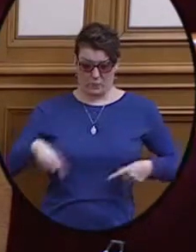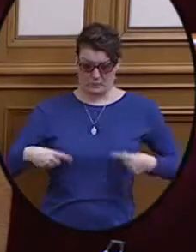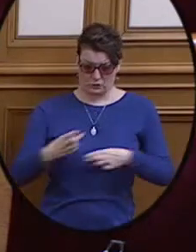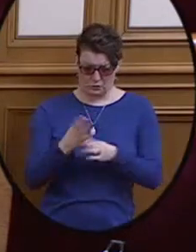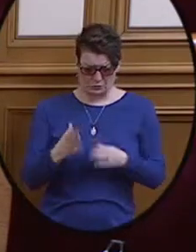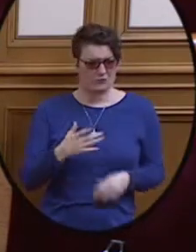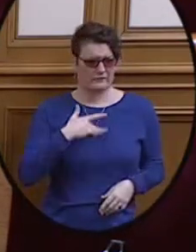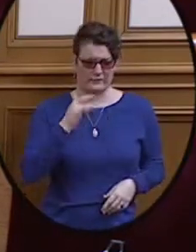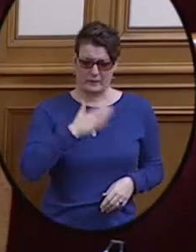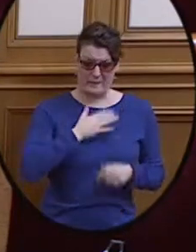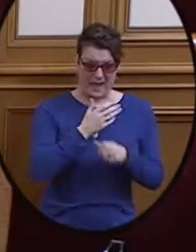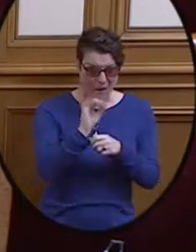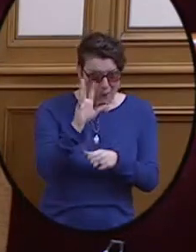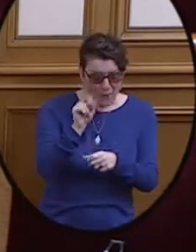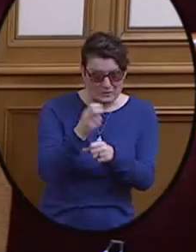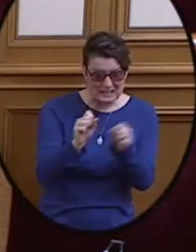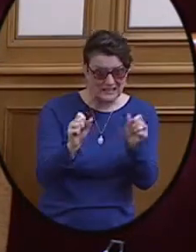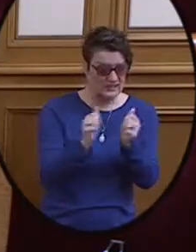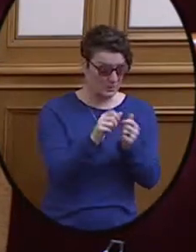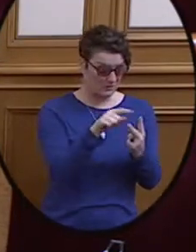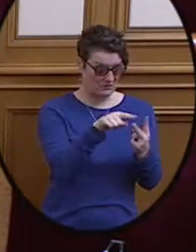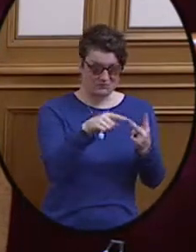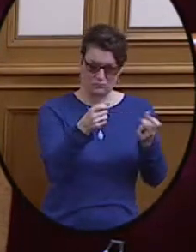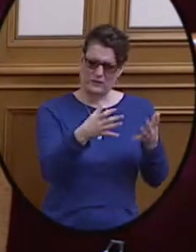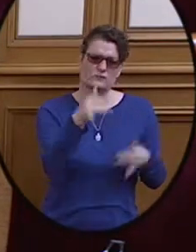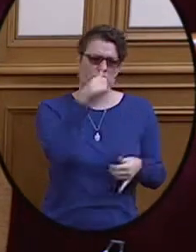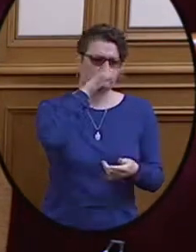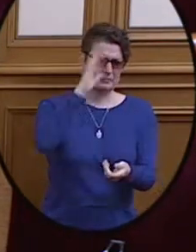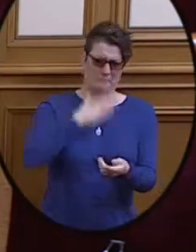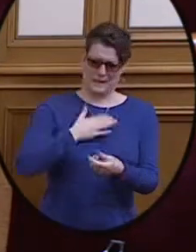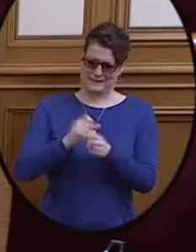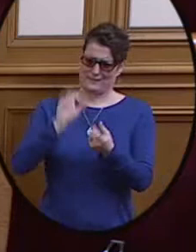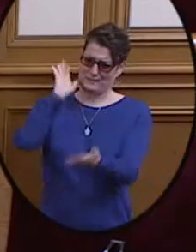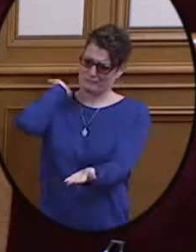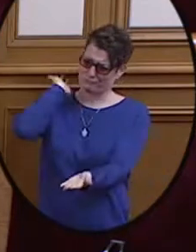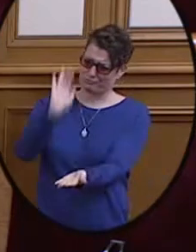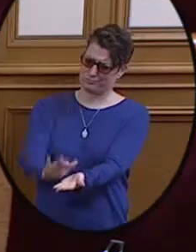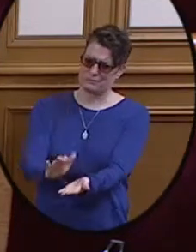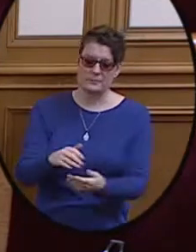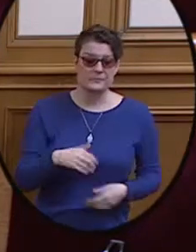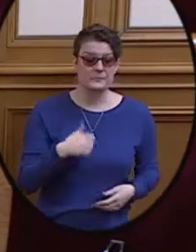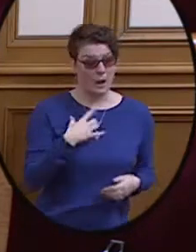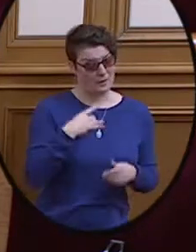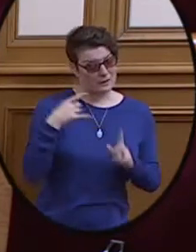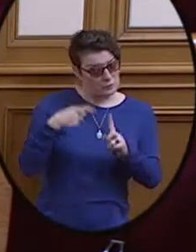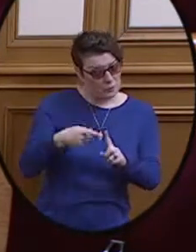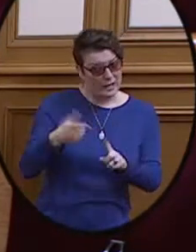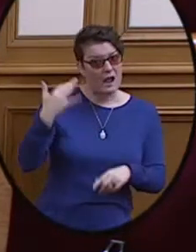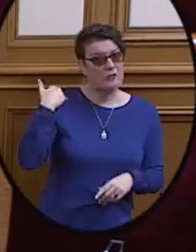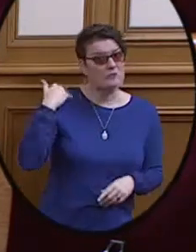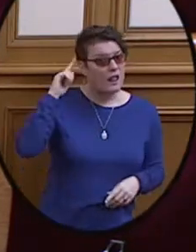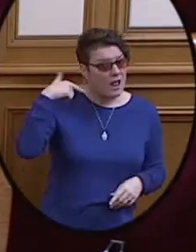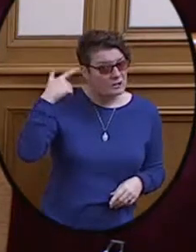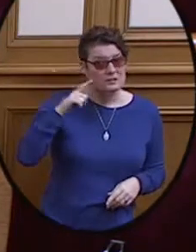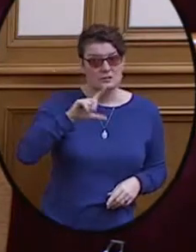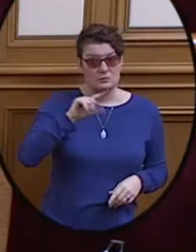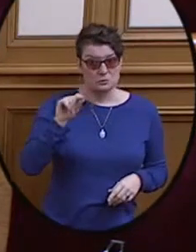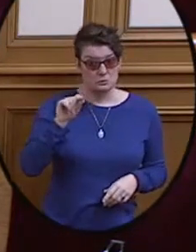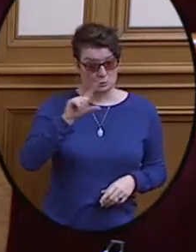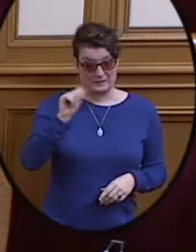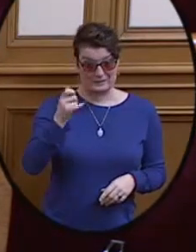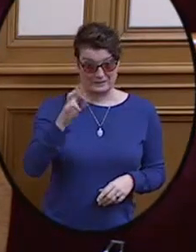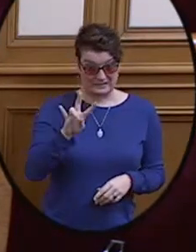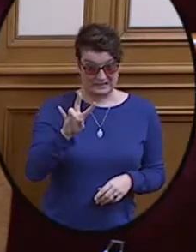own safety with Uber and Lyft. I'd like to point out in 2017, British Parliament in London, the Regulatory